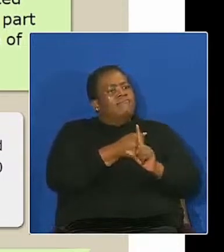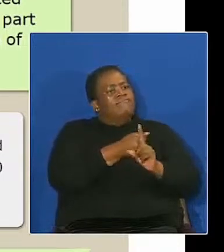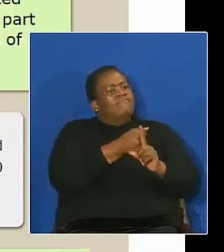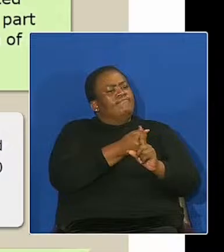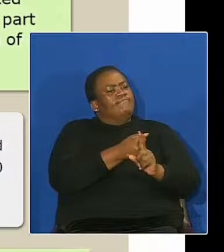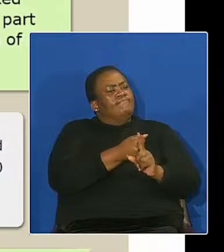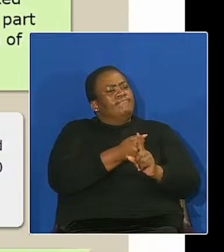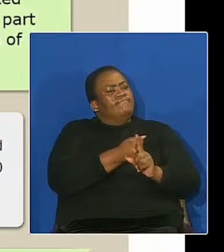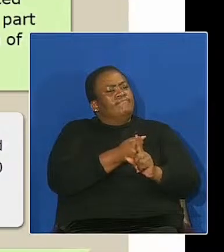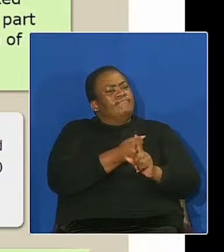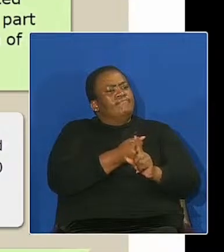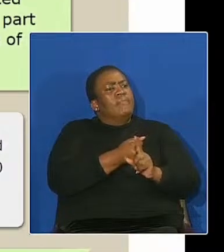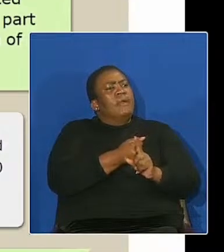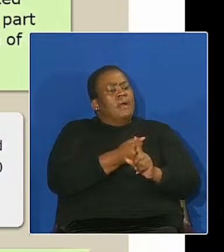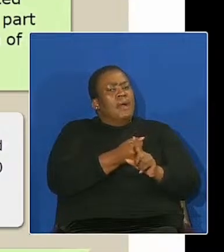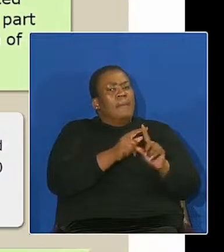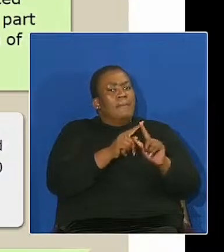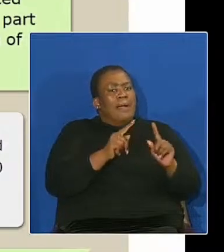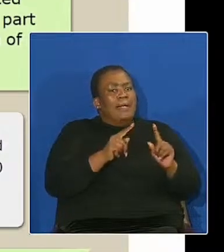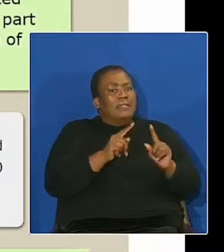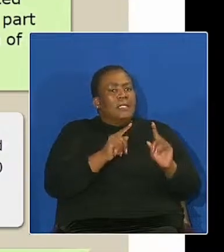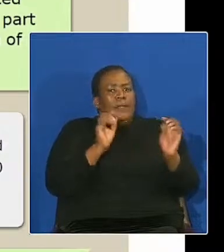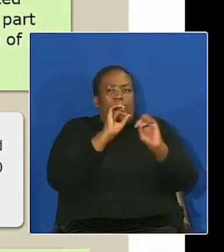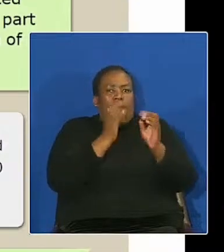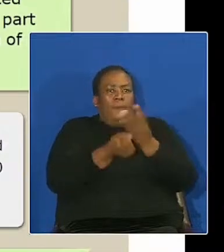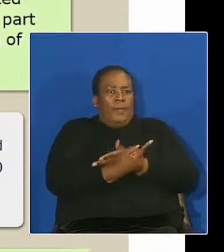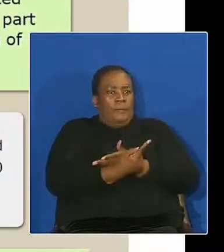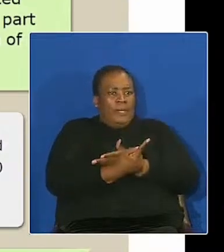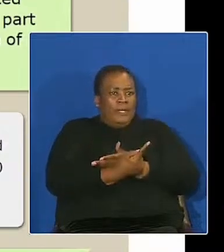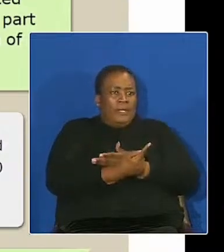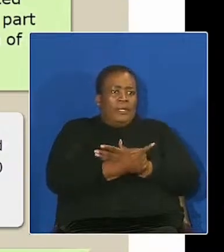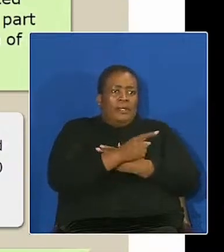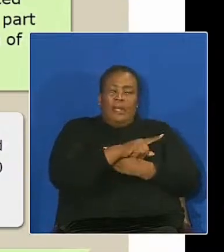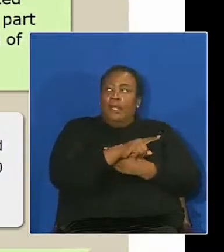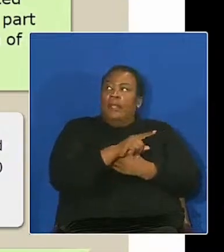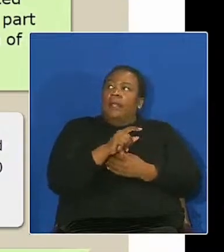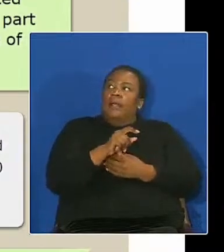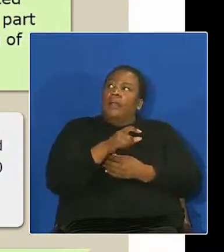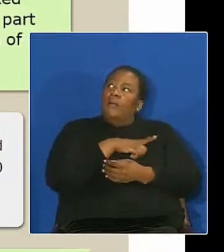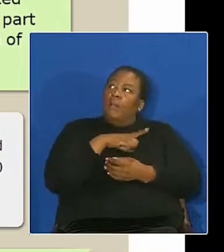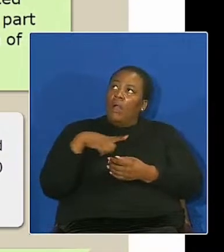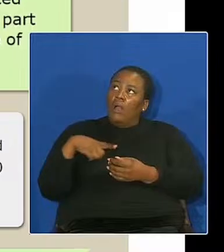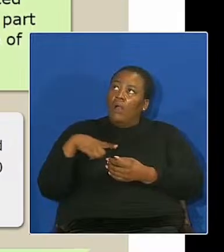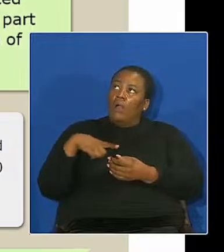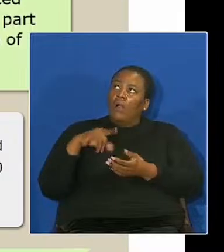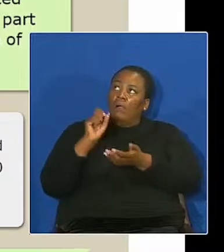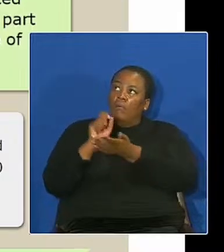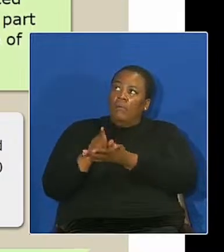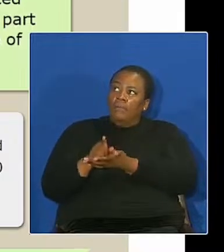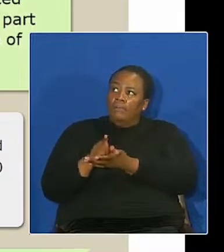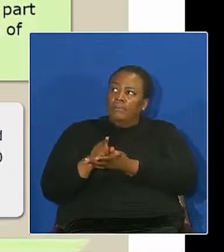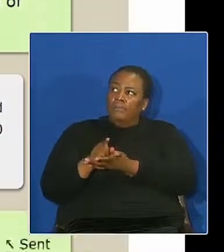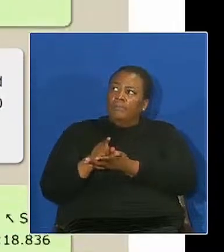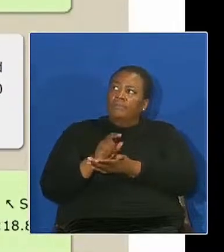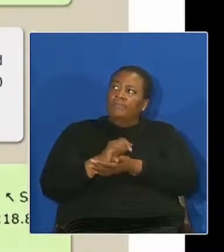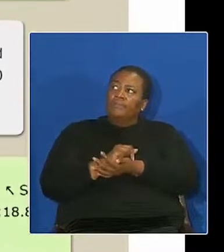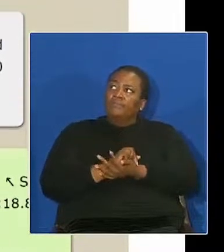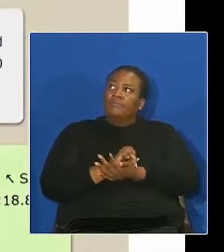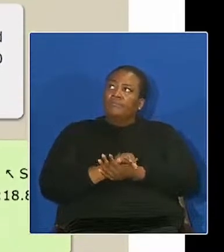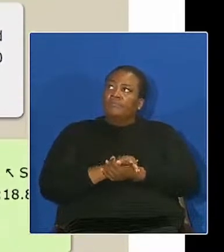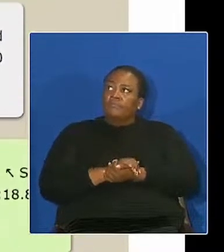considered. A long response by Mr. Matlala after a short message by Mr. Mokhozi